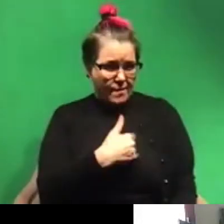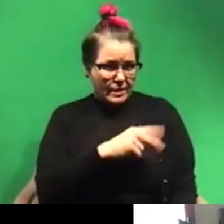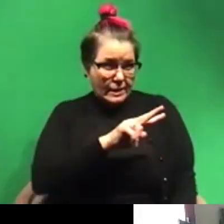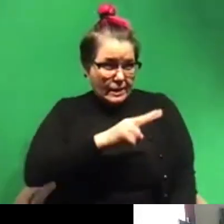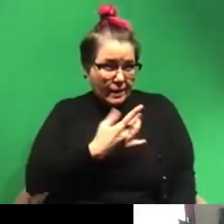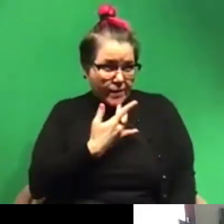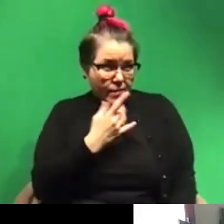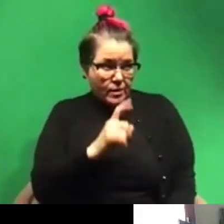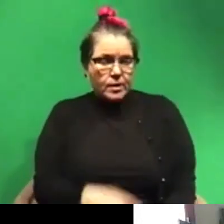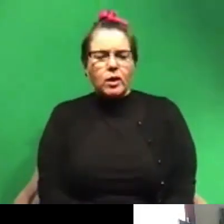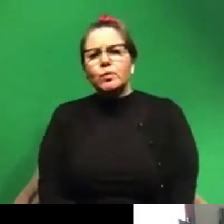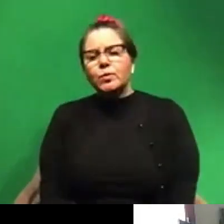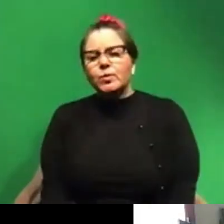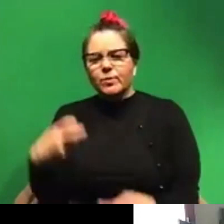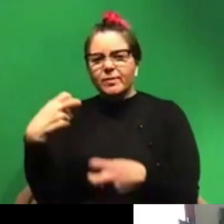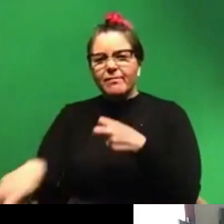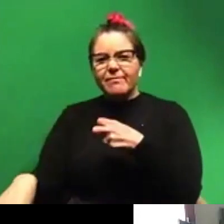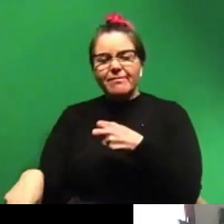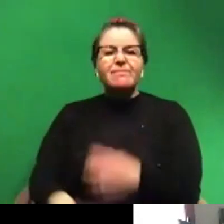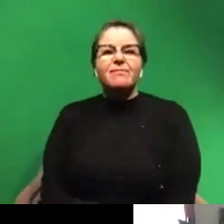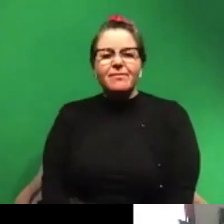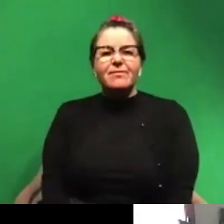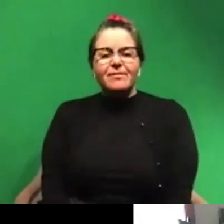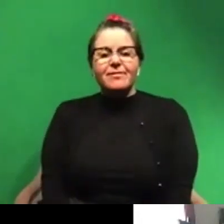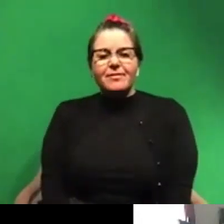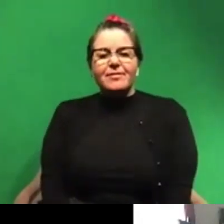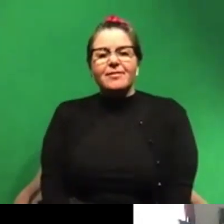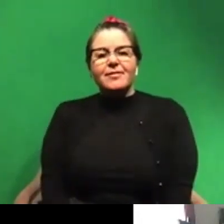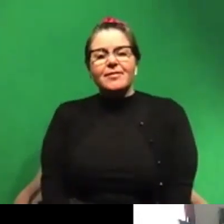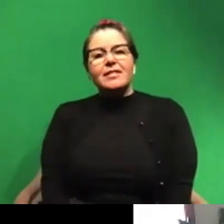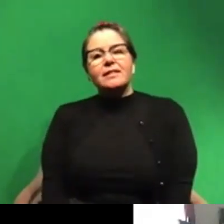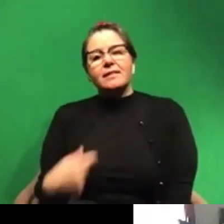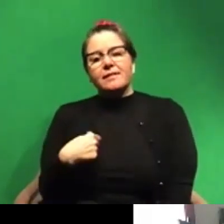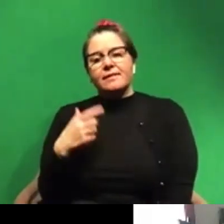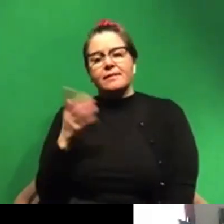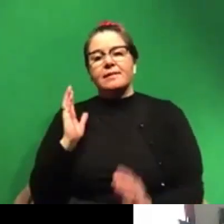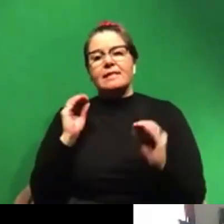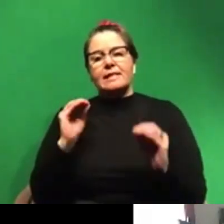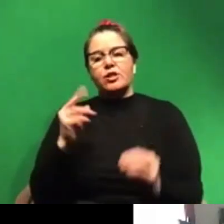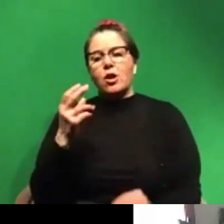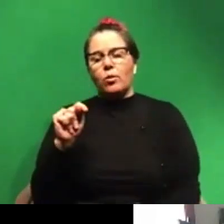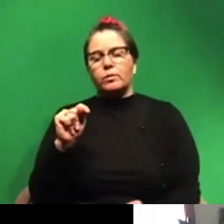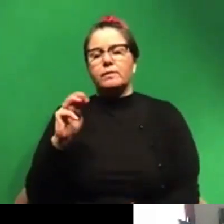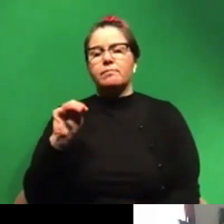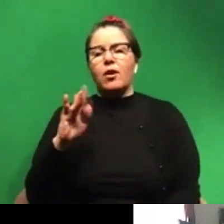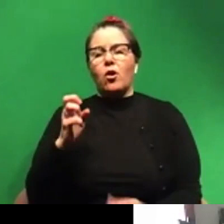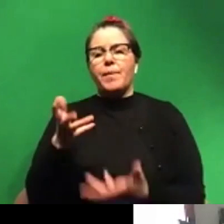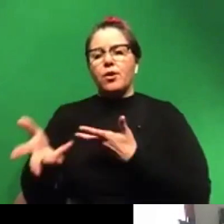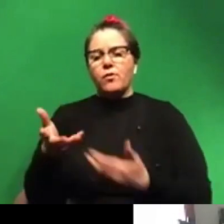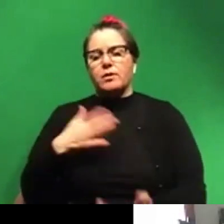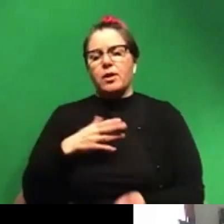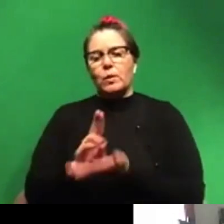Man, that's hard. So I was teaching host microbe interactions at my university